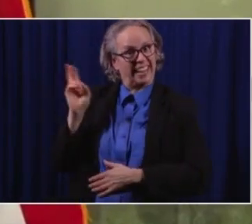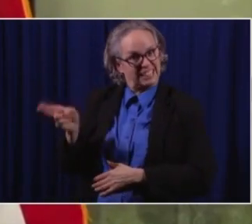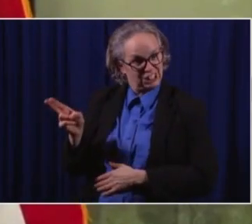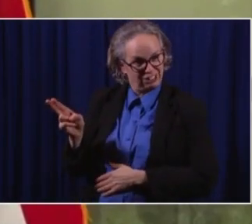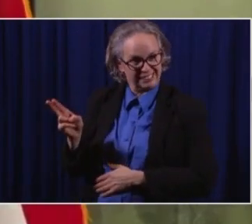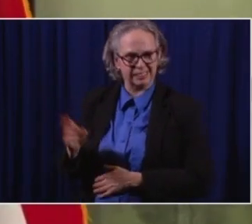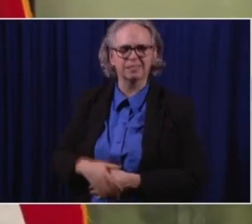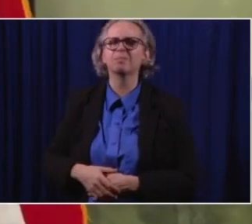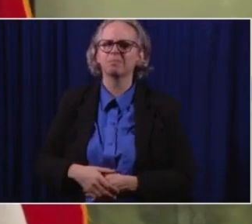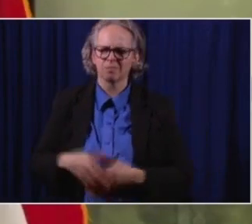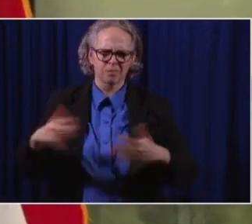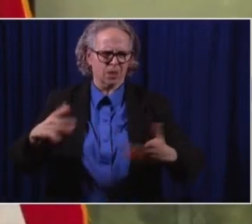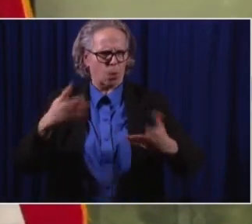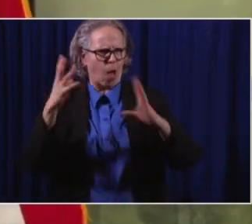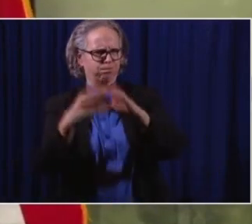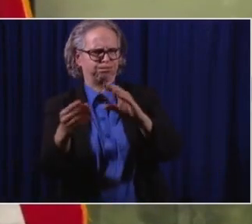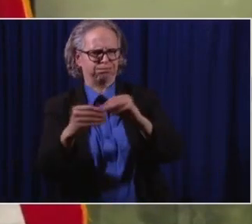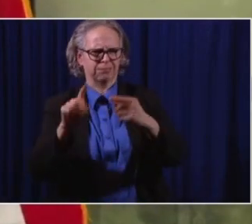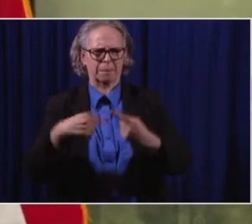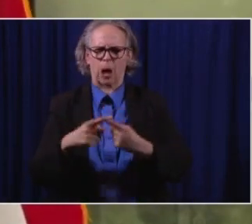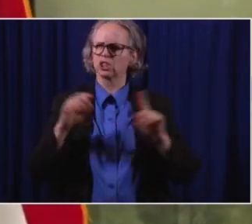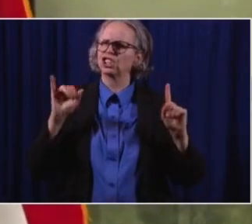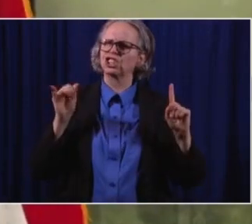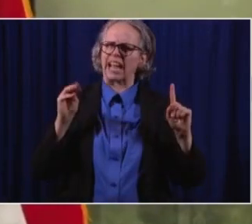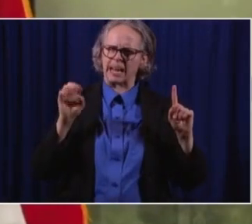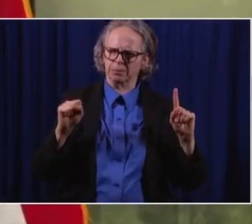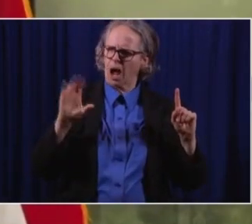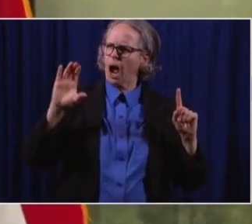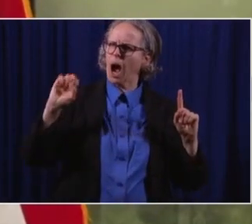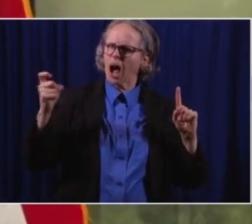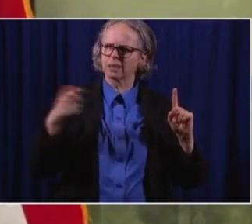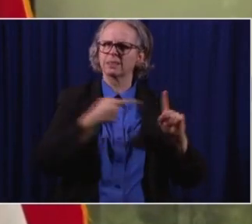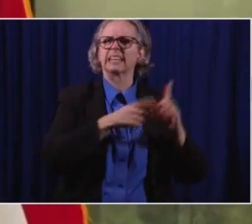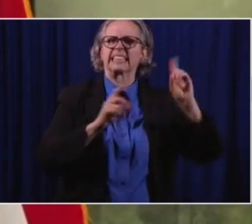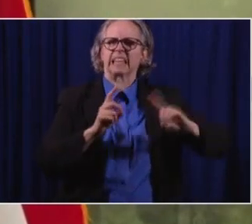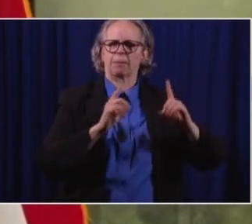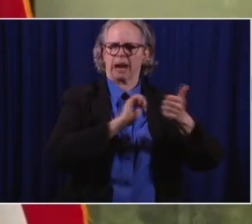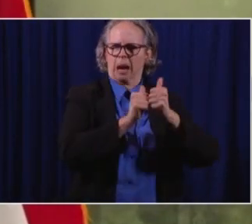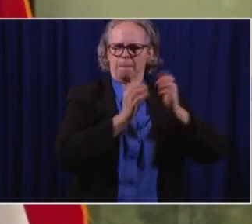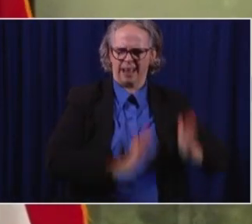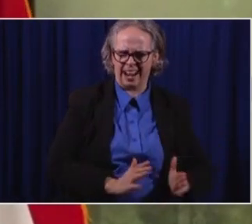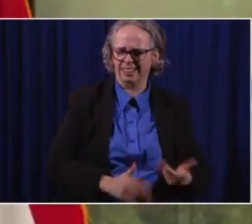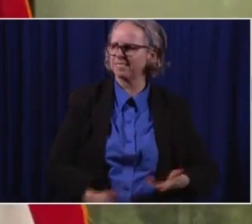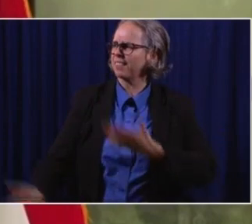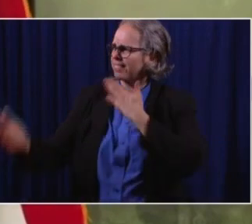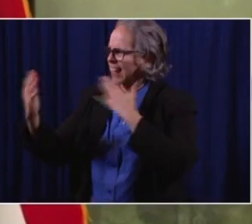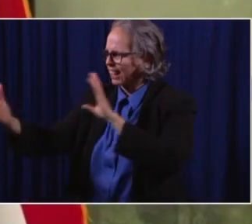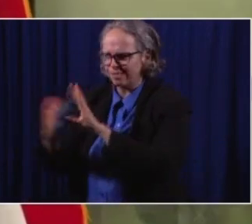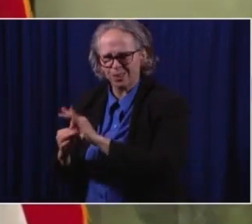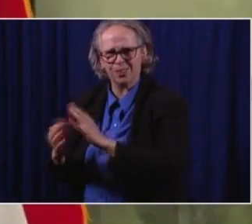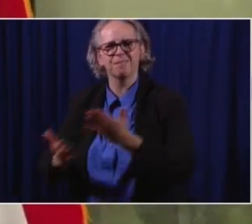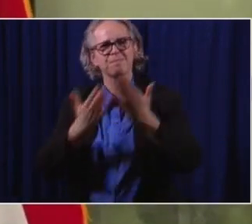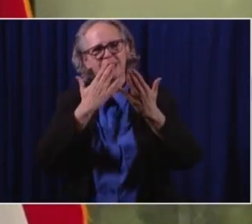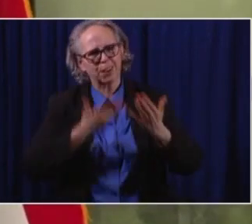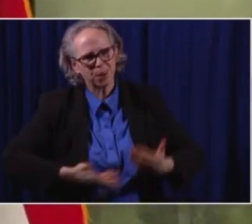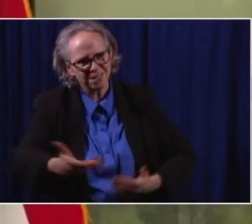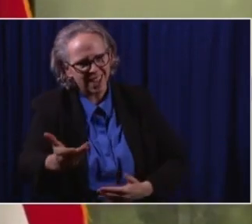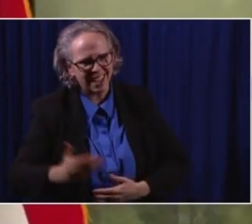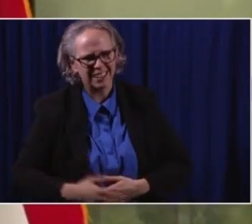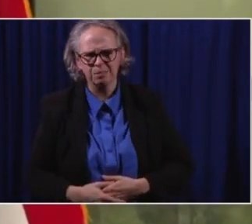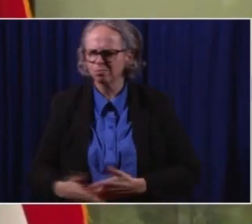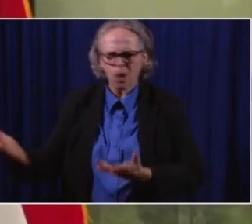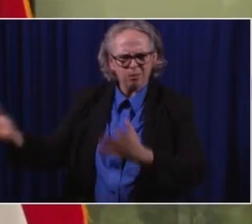Mary Kay, thank you very much for being on. Thank you for inviting me, Governor. Well, tell us a little